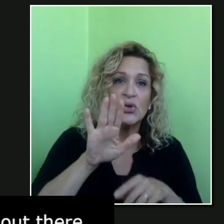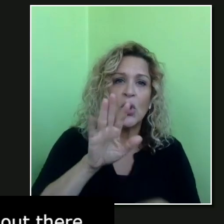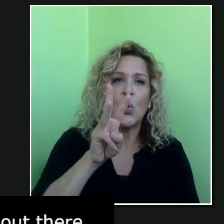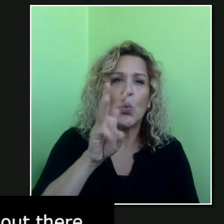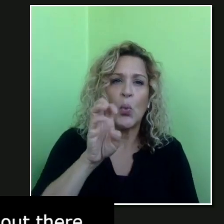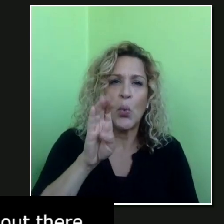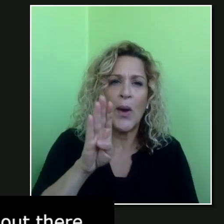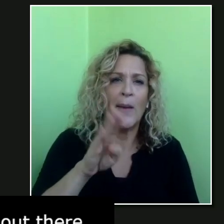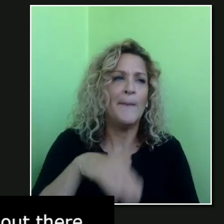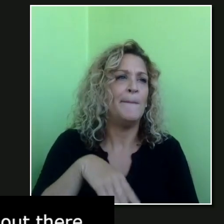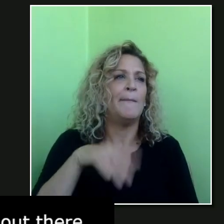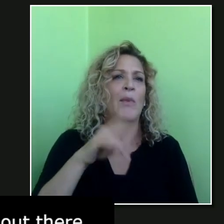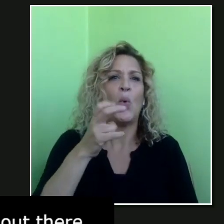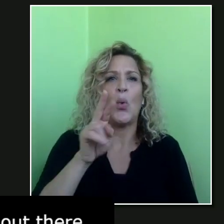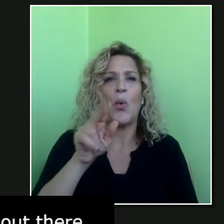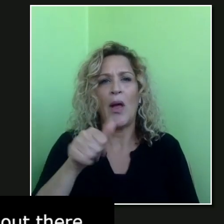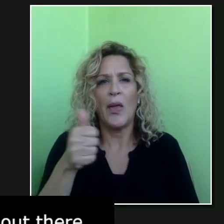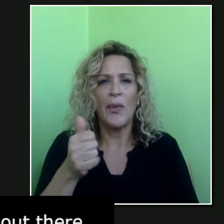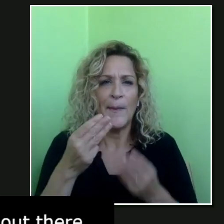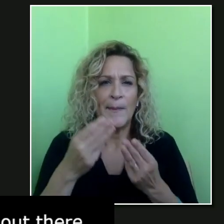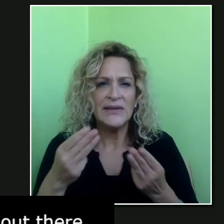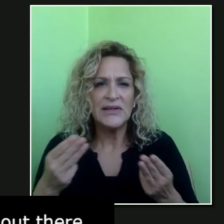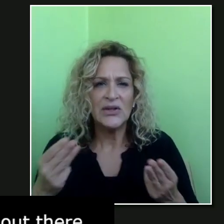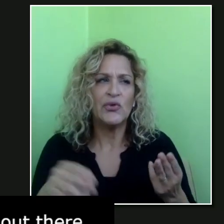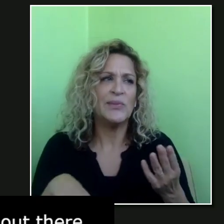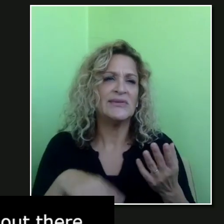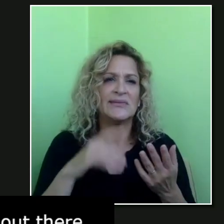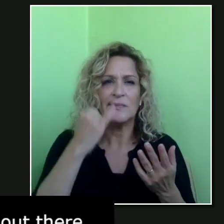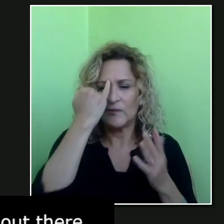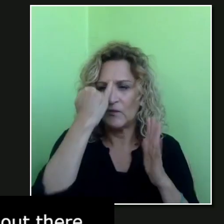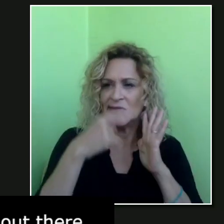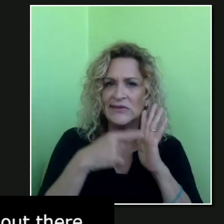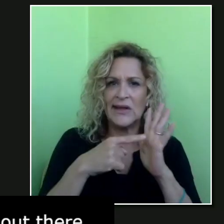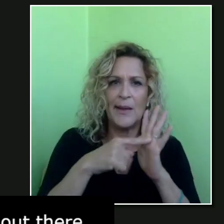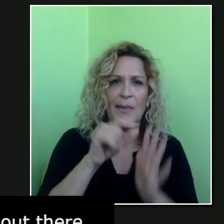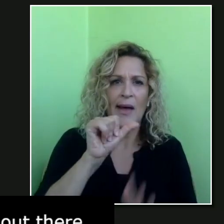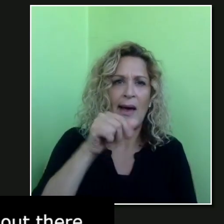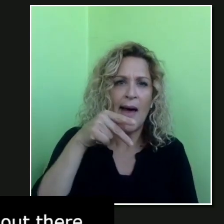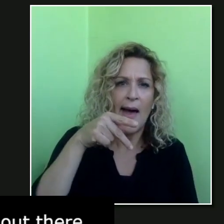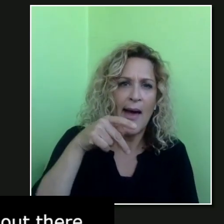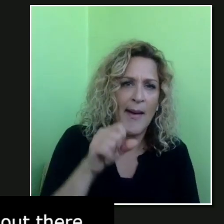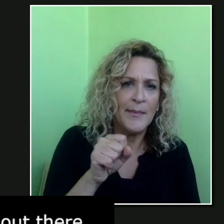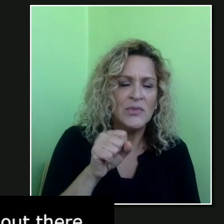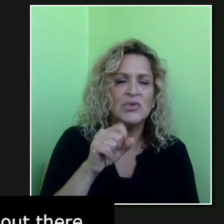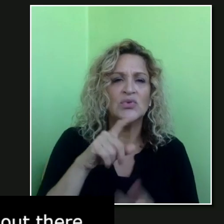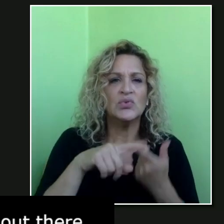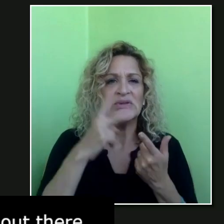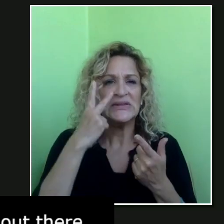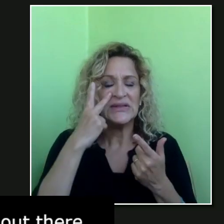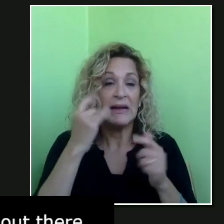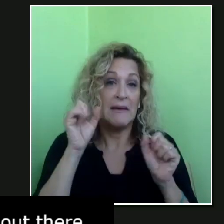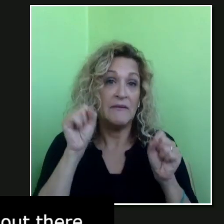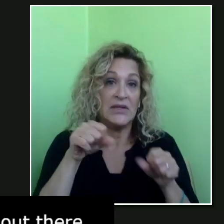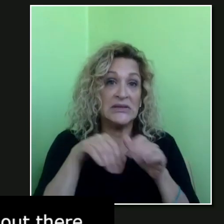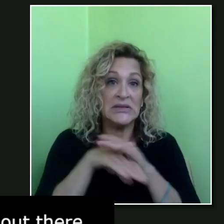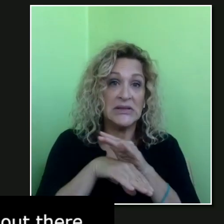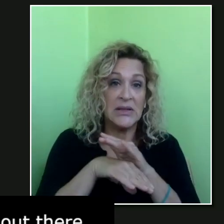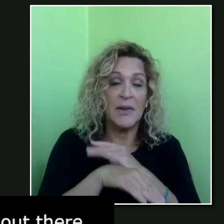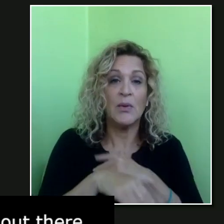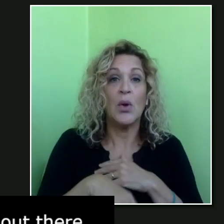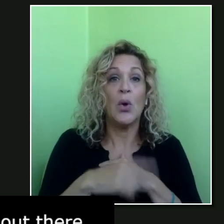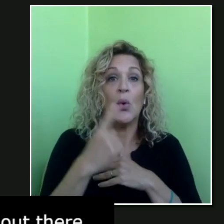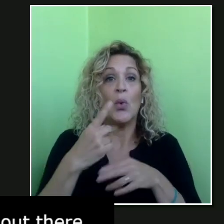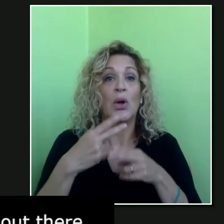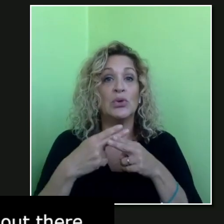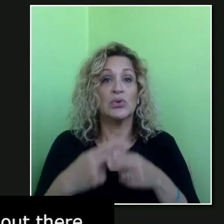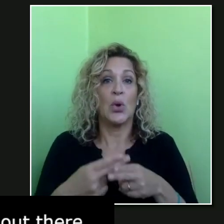other materials, your apps and the like, to see if they're accessible. One is called Wave,